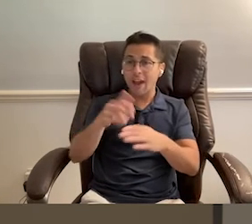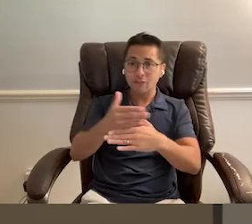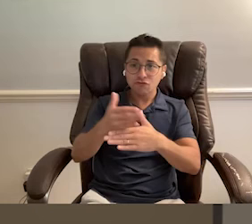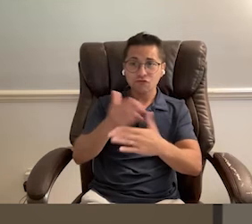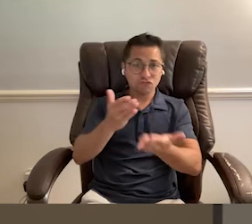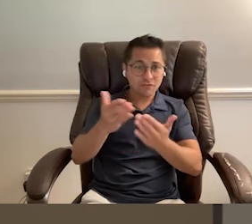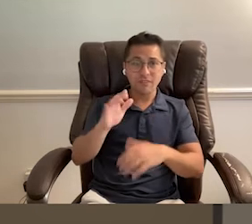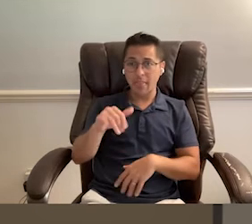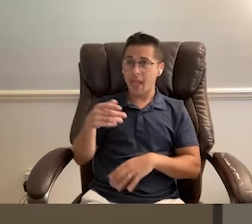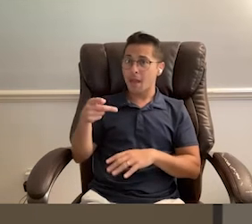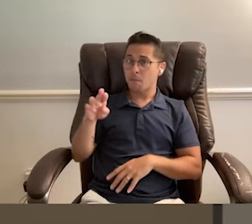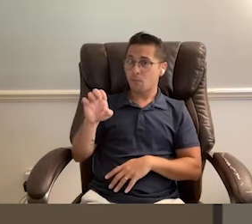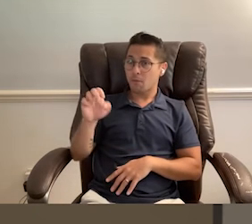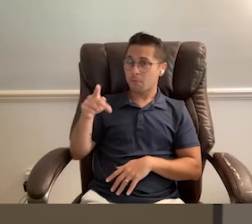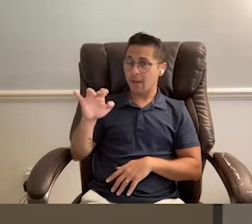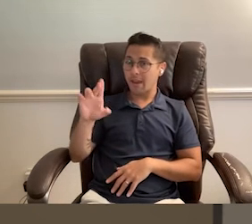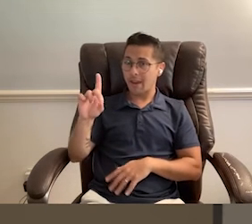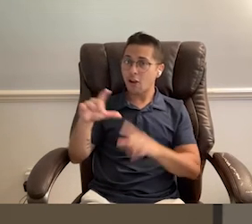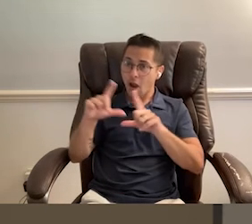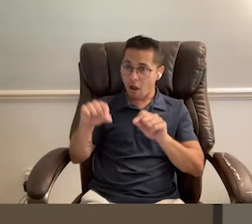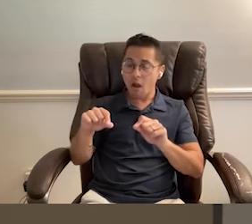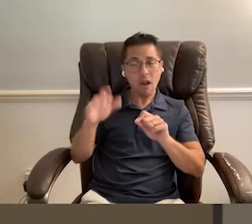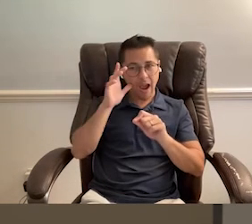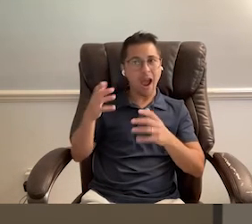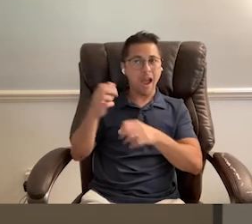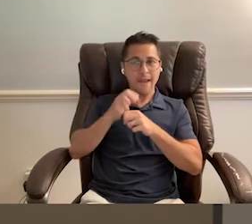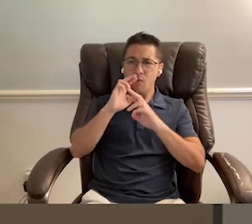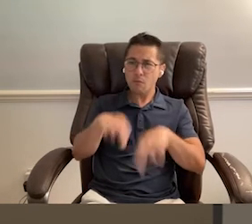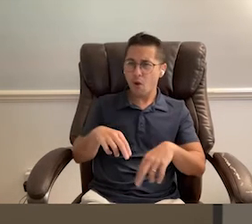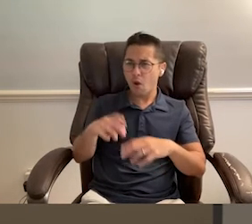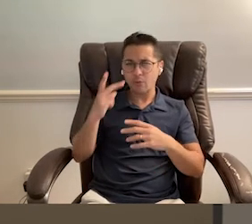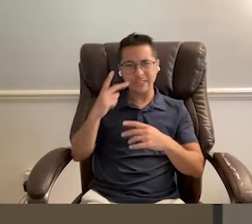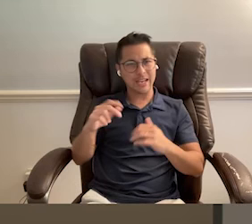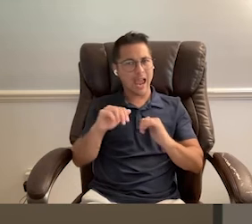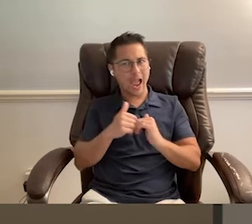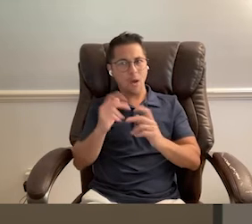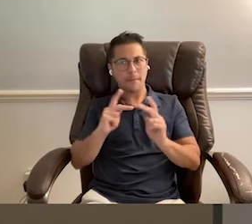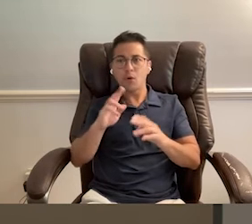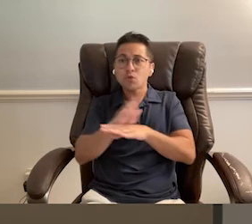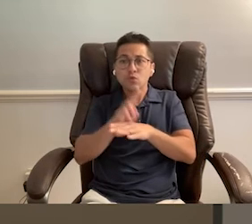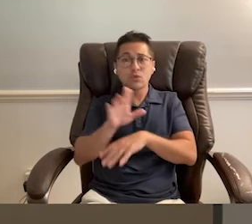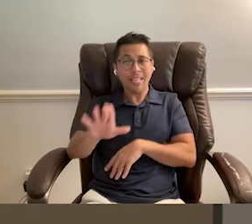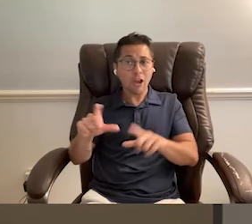get a report to get a broad view of how people are actually using their card. Taco Bell,